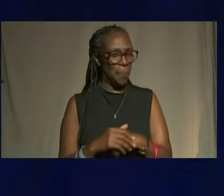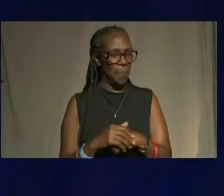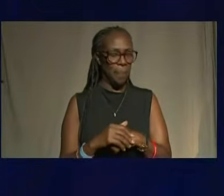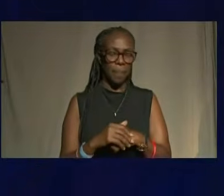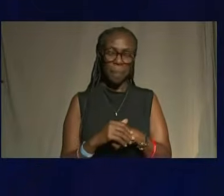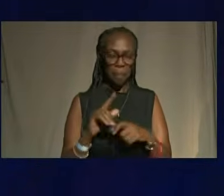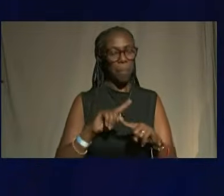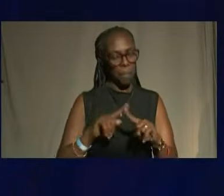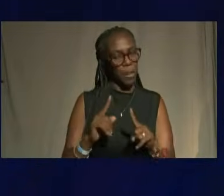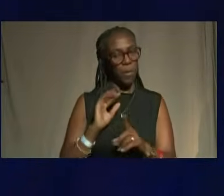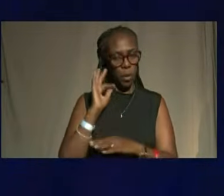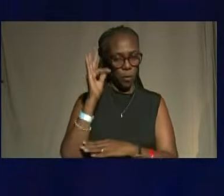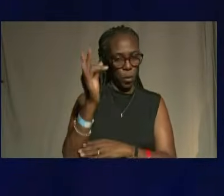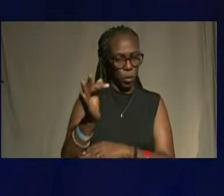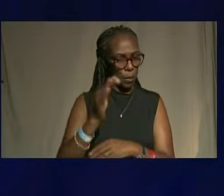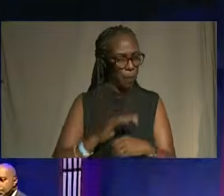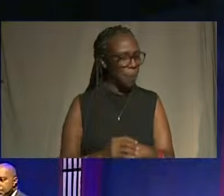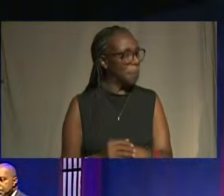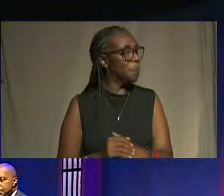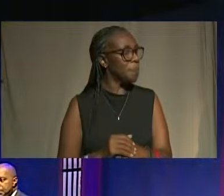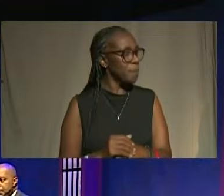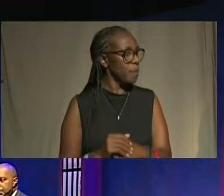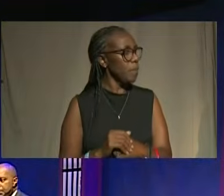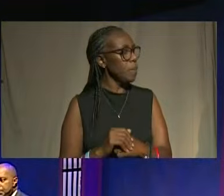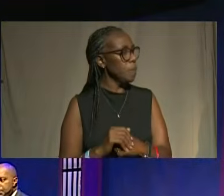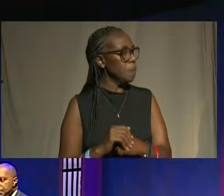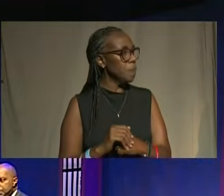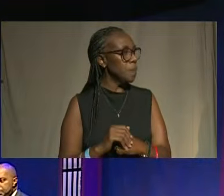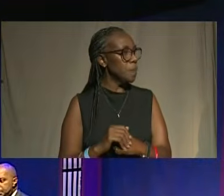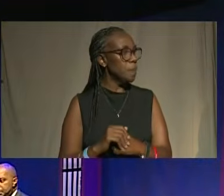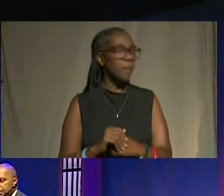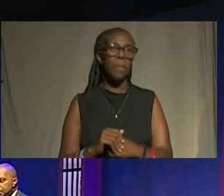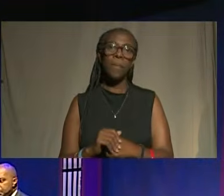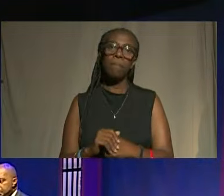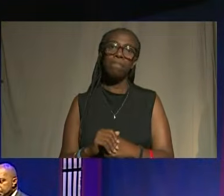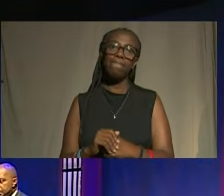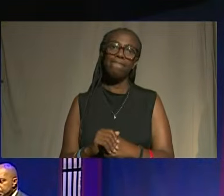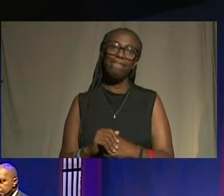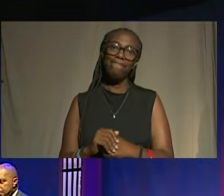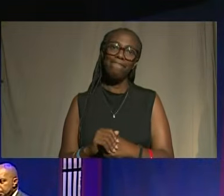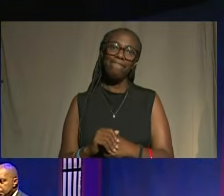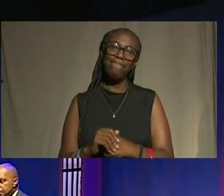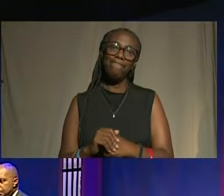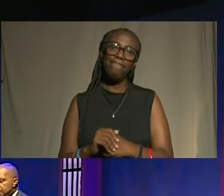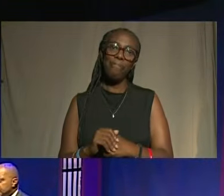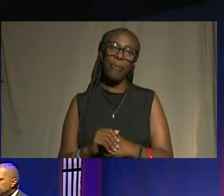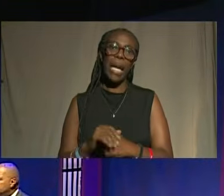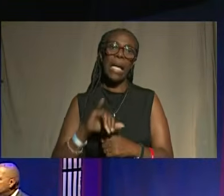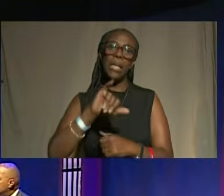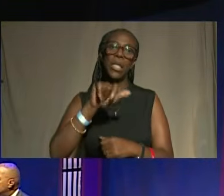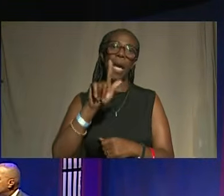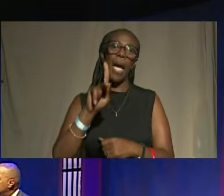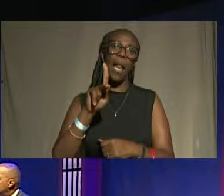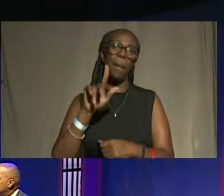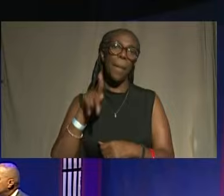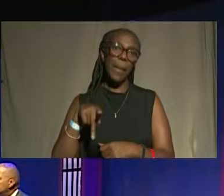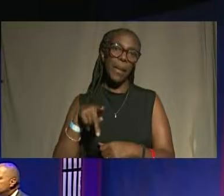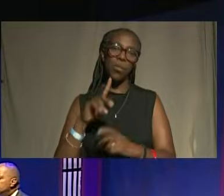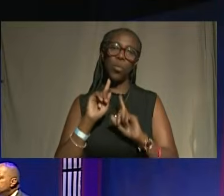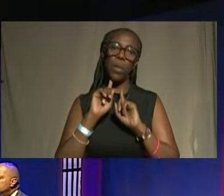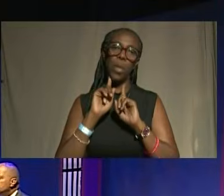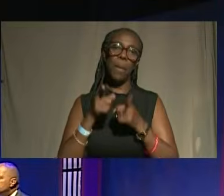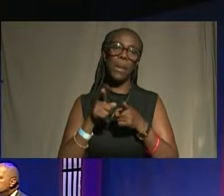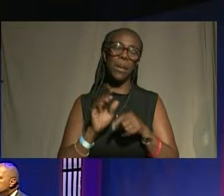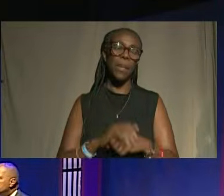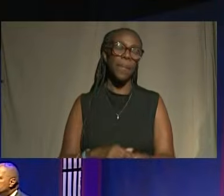Team JLP, your 90 seconds, well, your 45, well, your rebuttal. Thank you very much. I'm